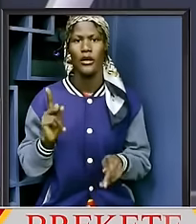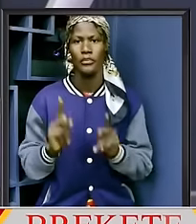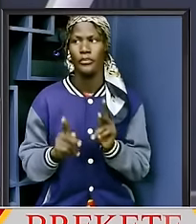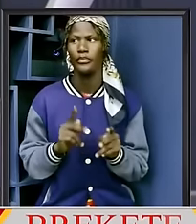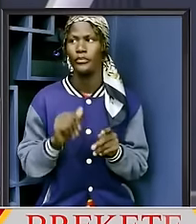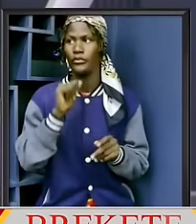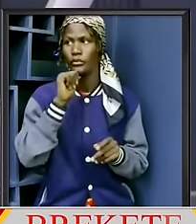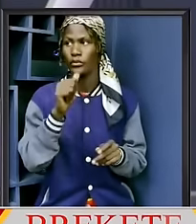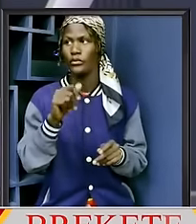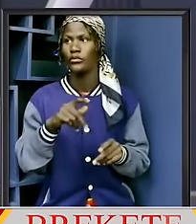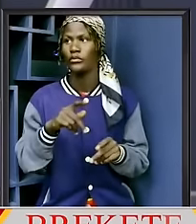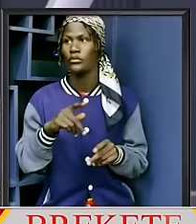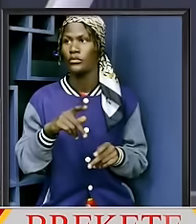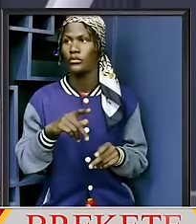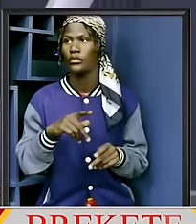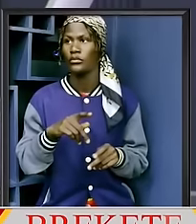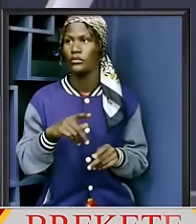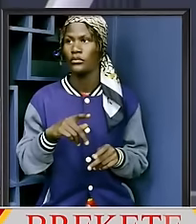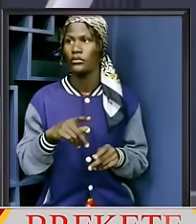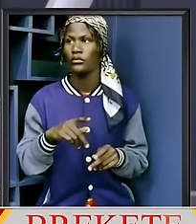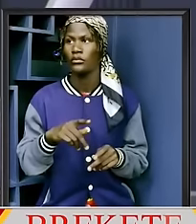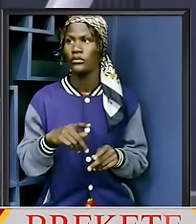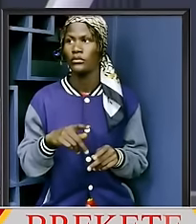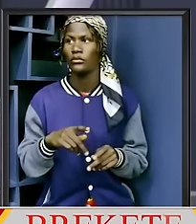here. Pamela, give Elder.